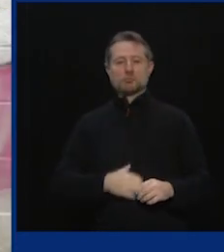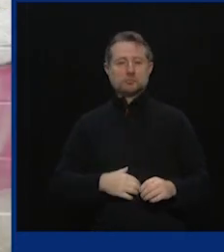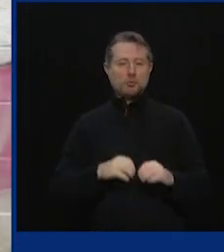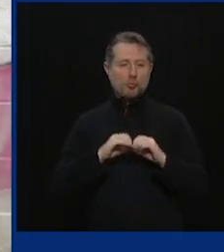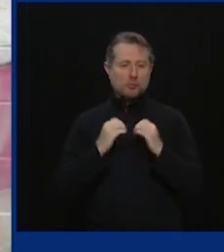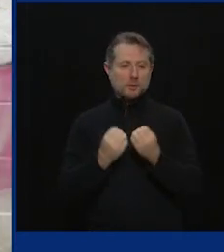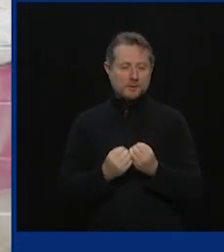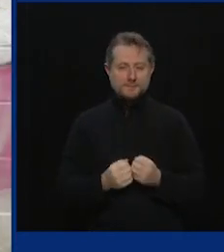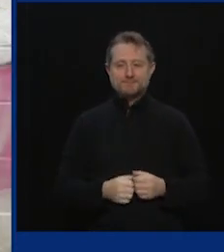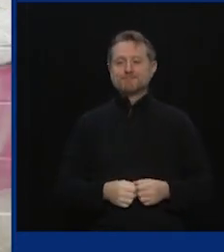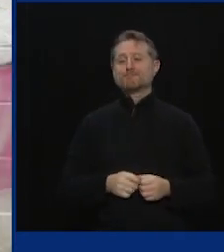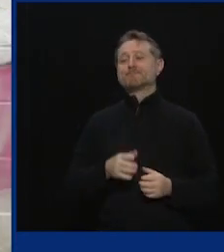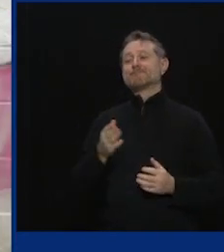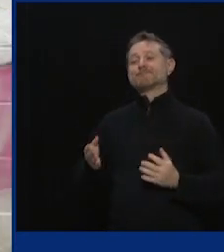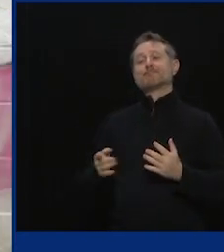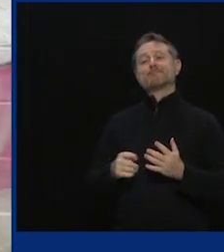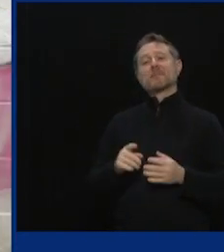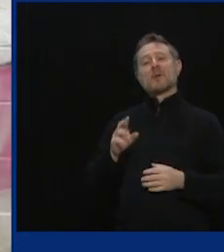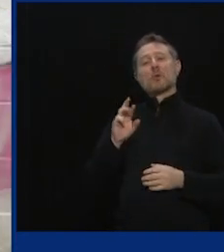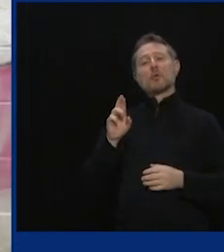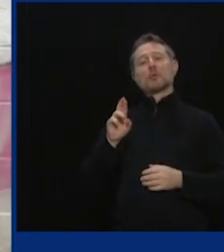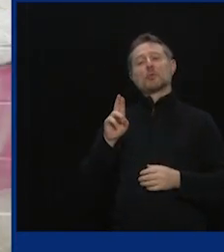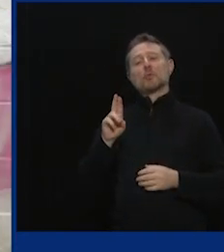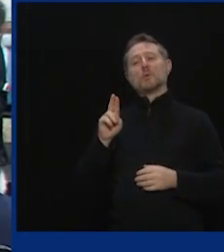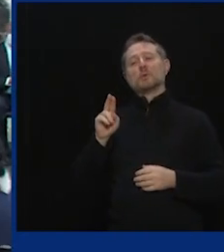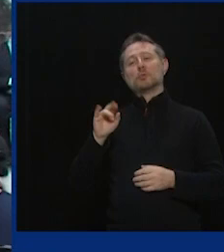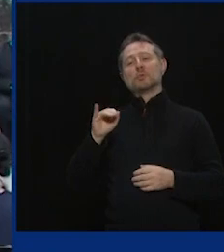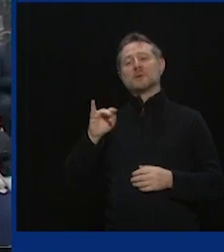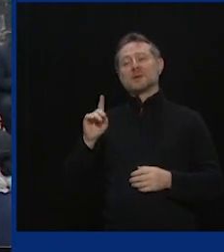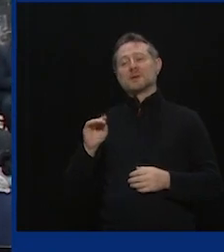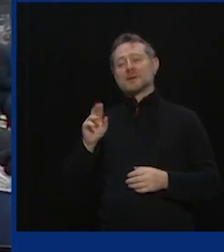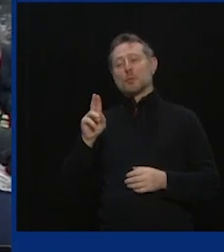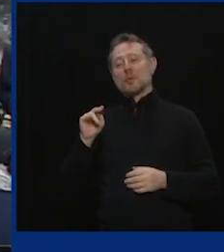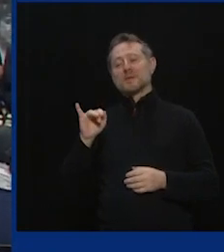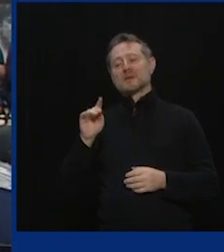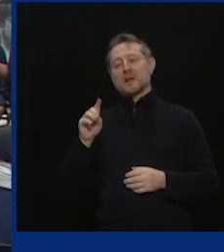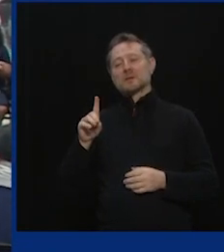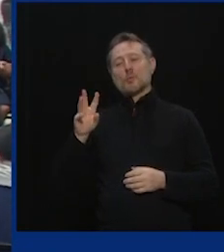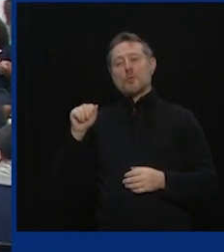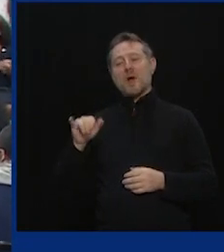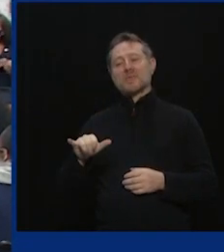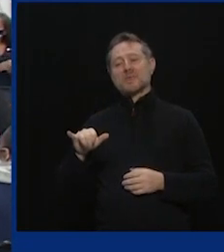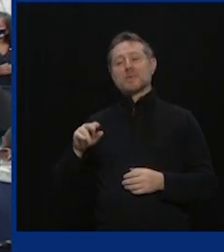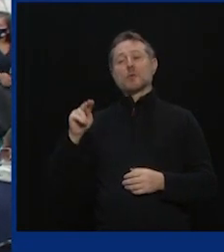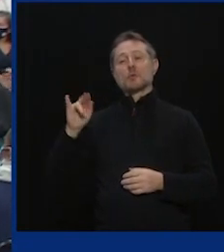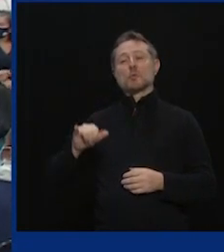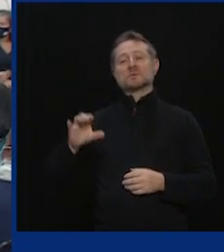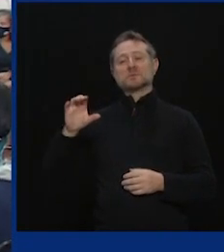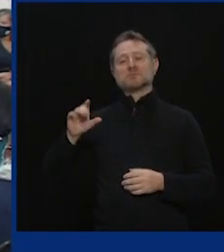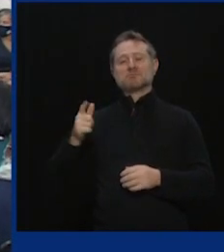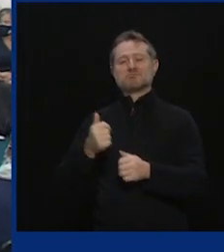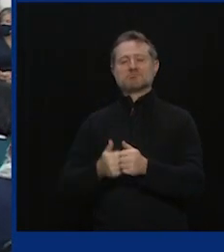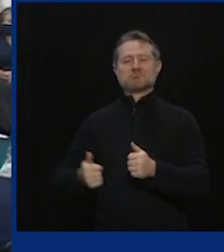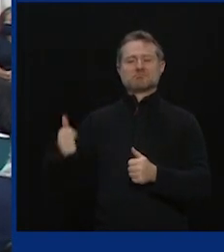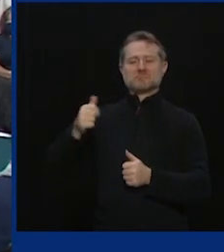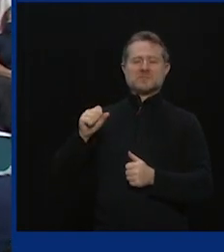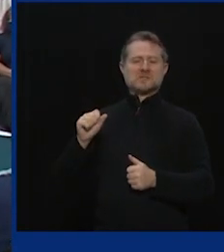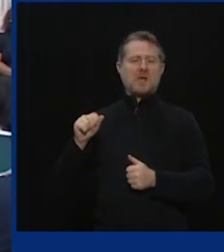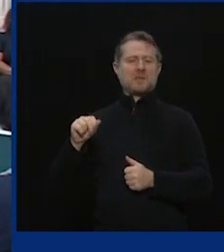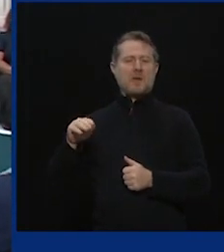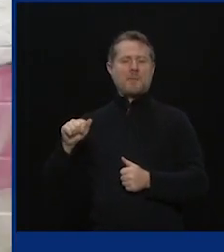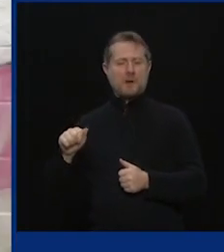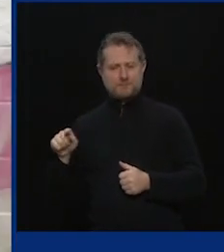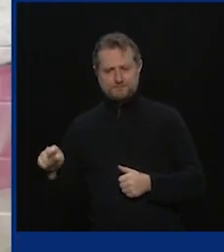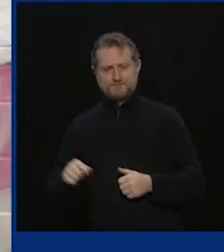Amy Sonneman, United Way of New York City, Tommy Grassi,